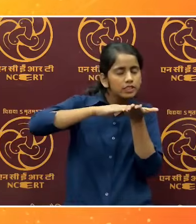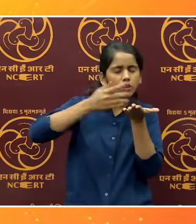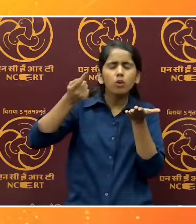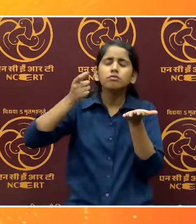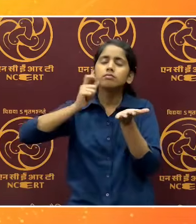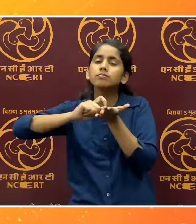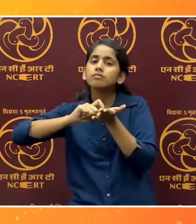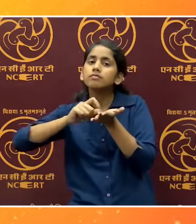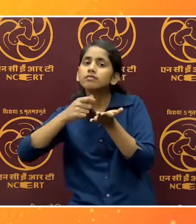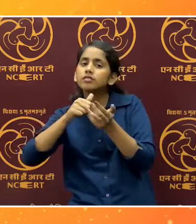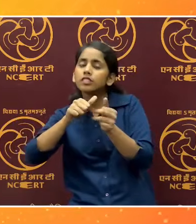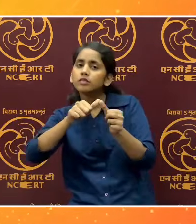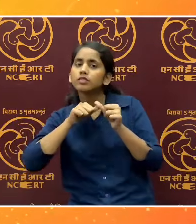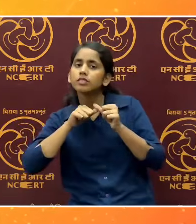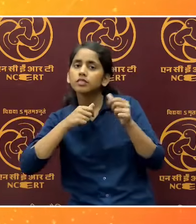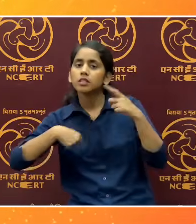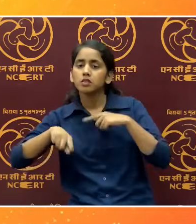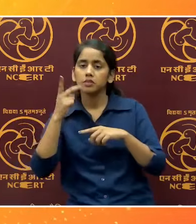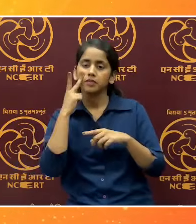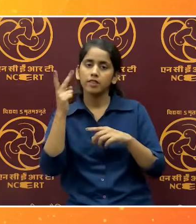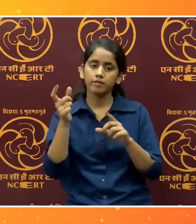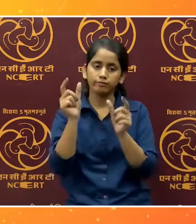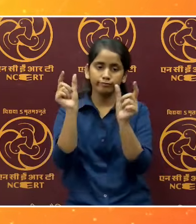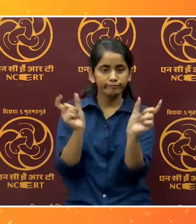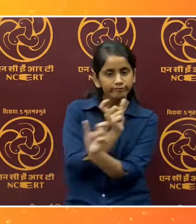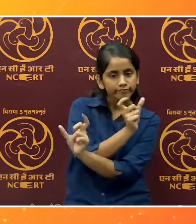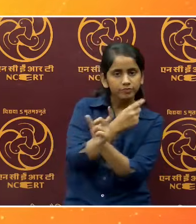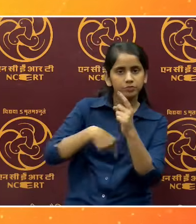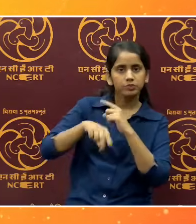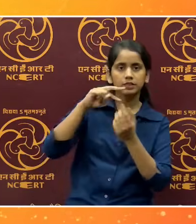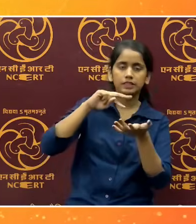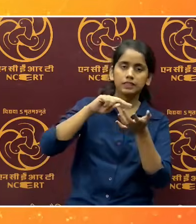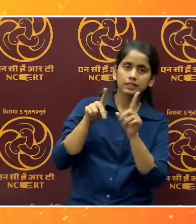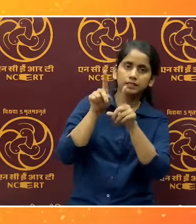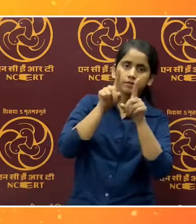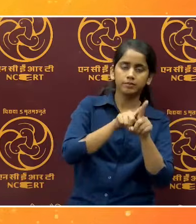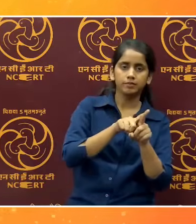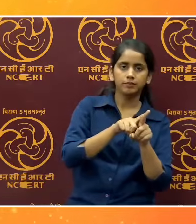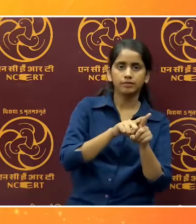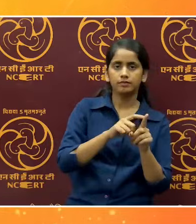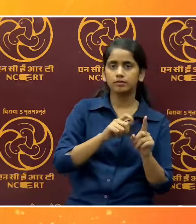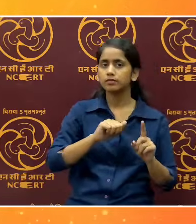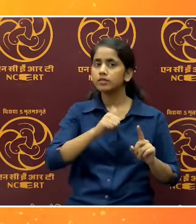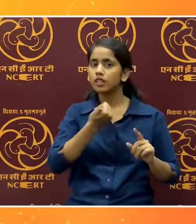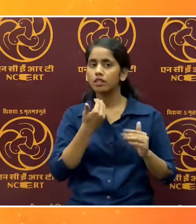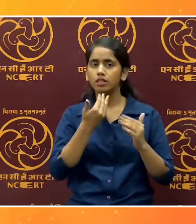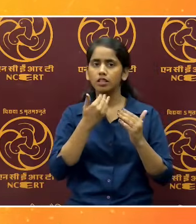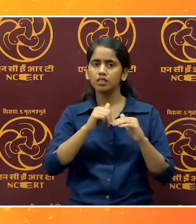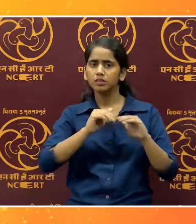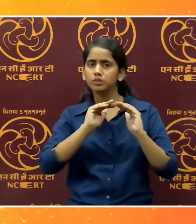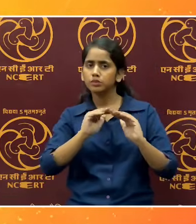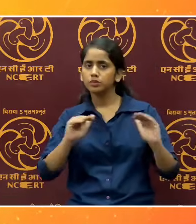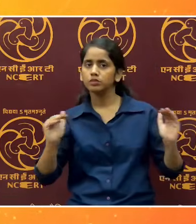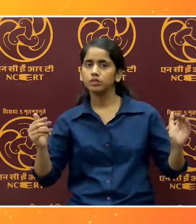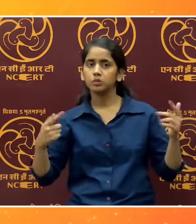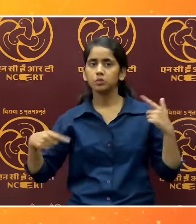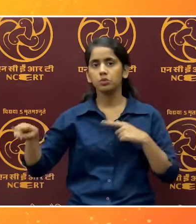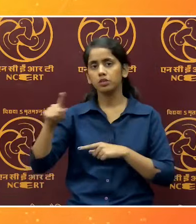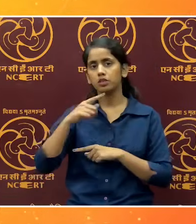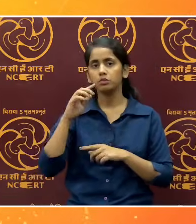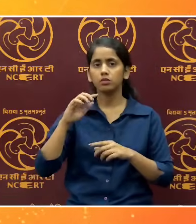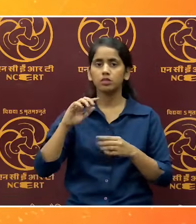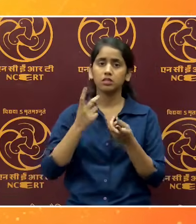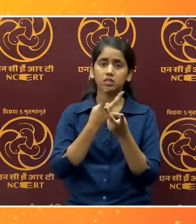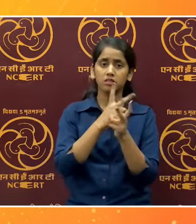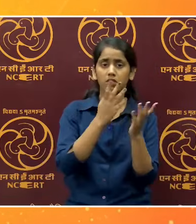can rearrange it accordingly. And also all the other students in the classroom, because we have modified it